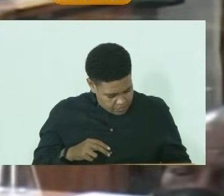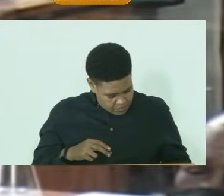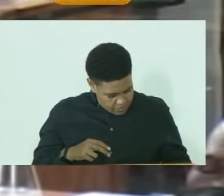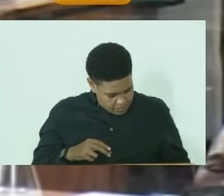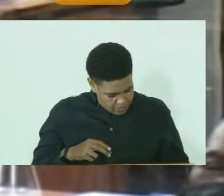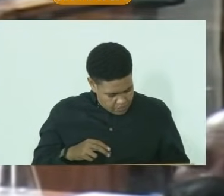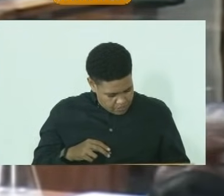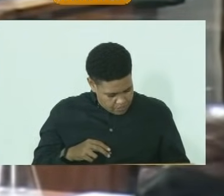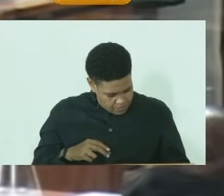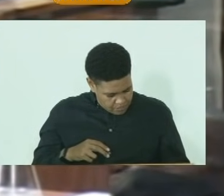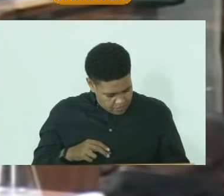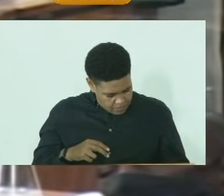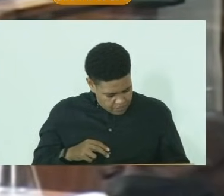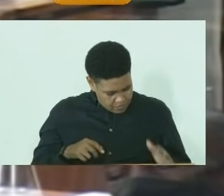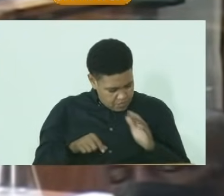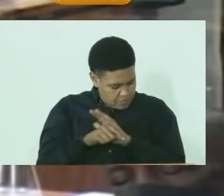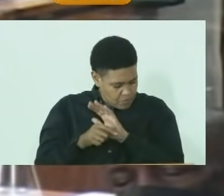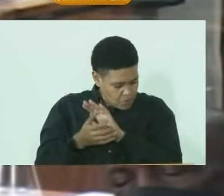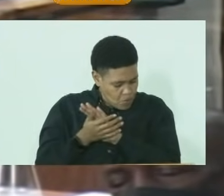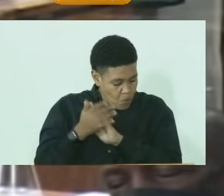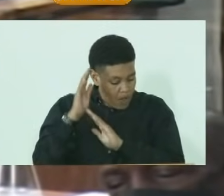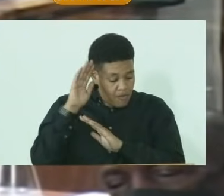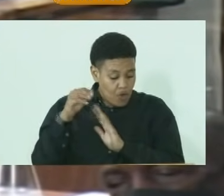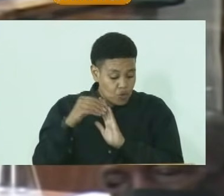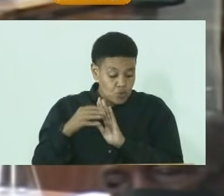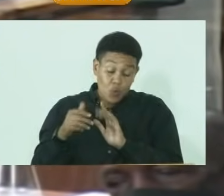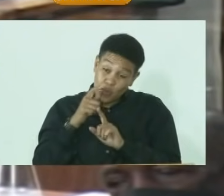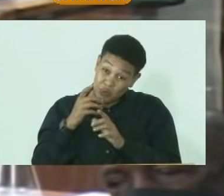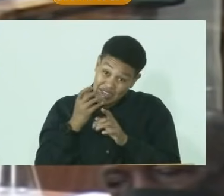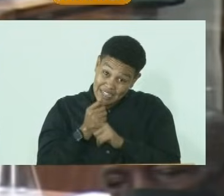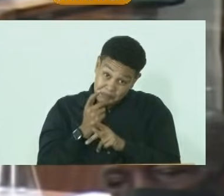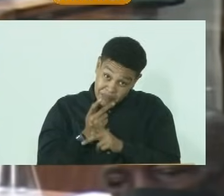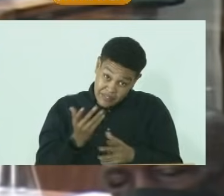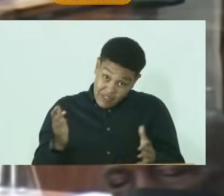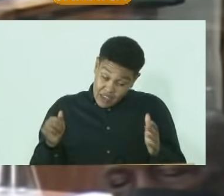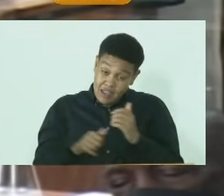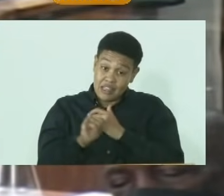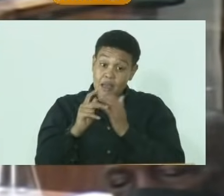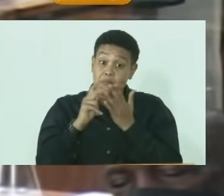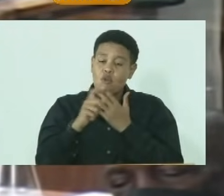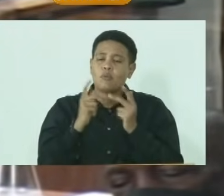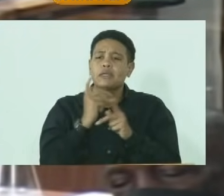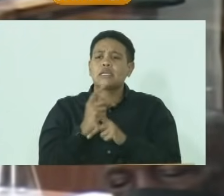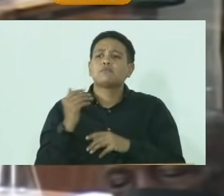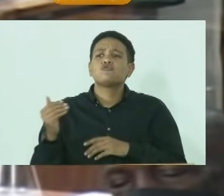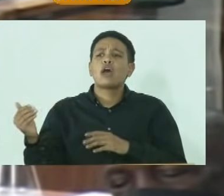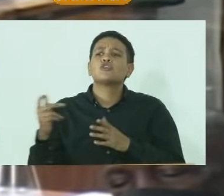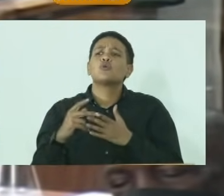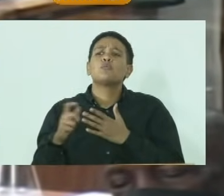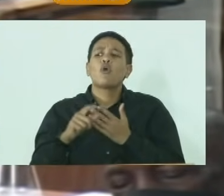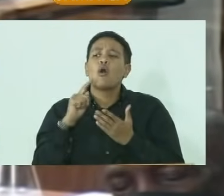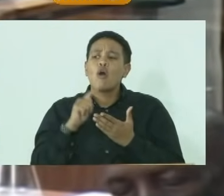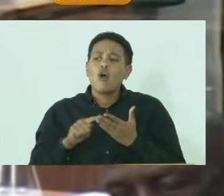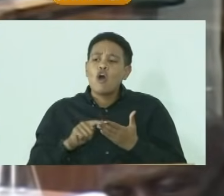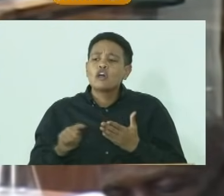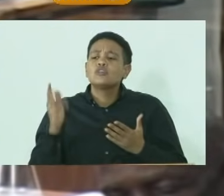We keep a very good track of it so that the program can be audited, so that it